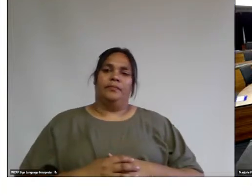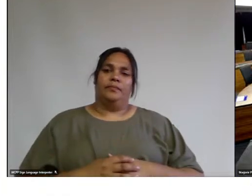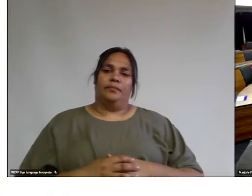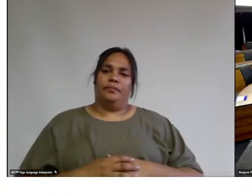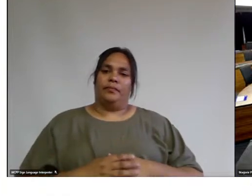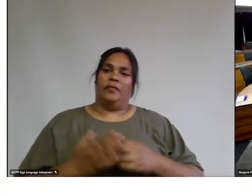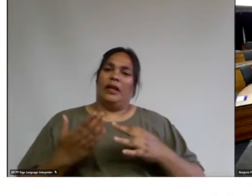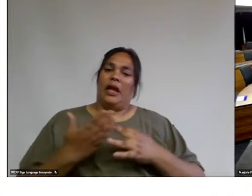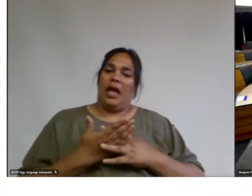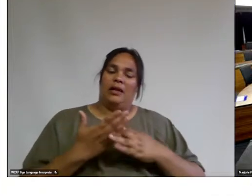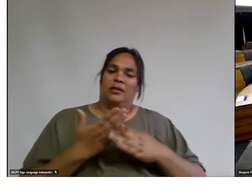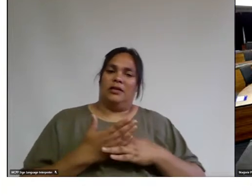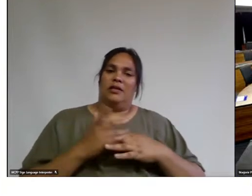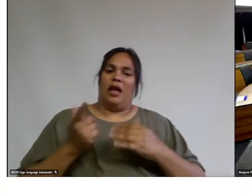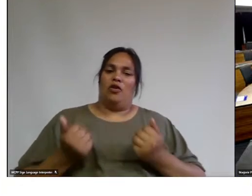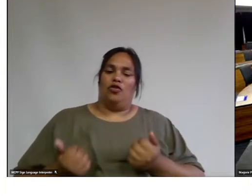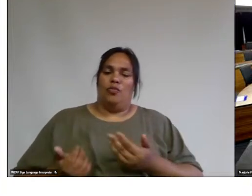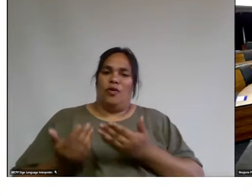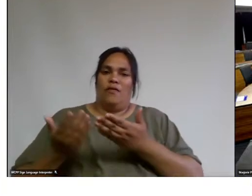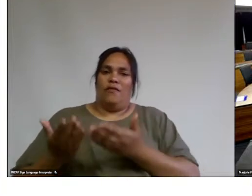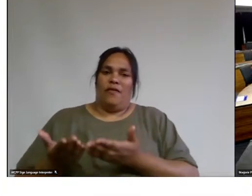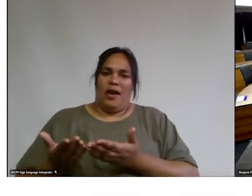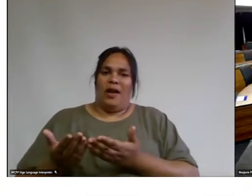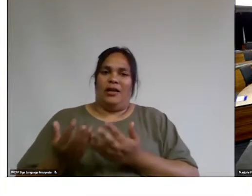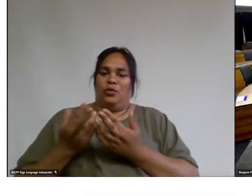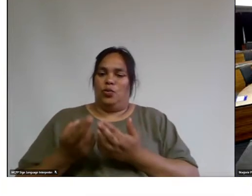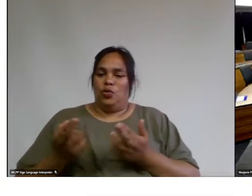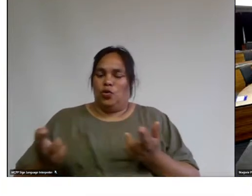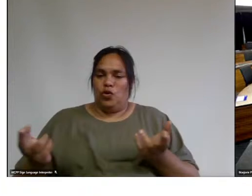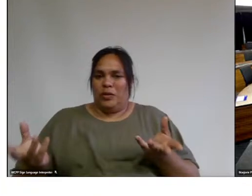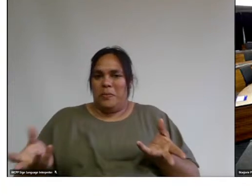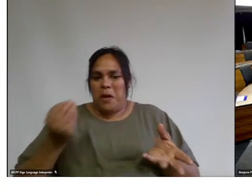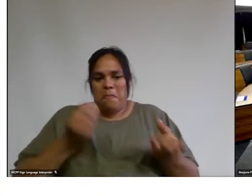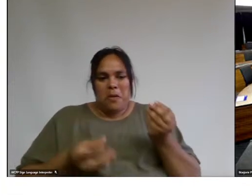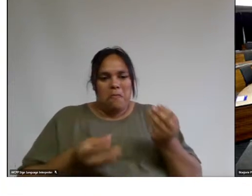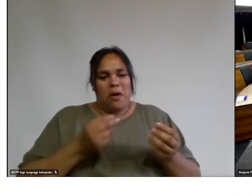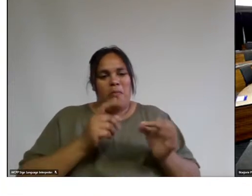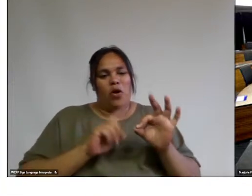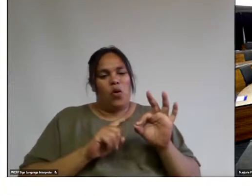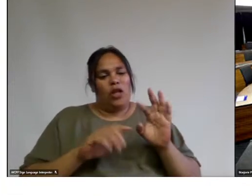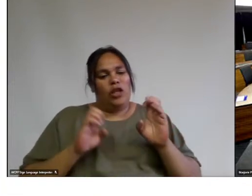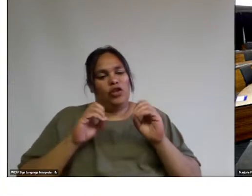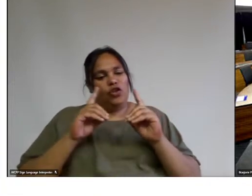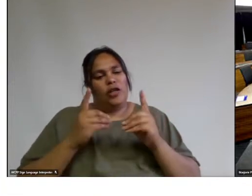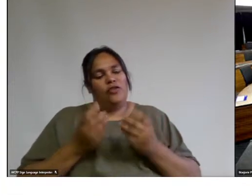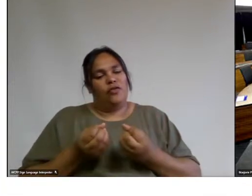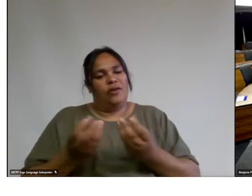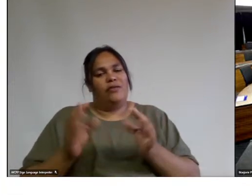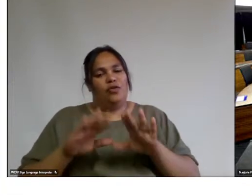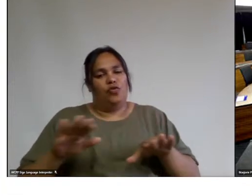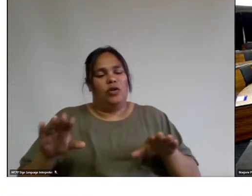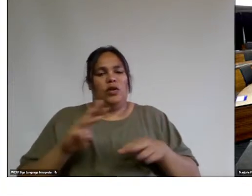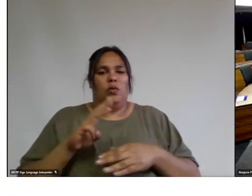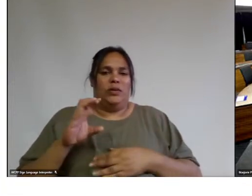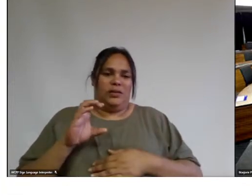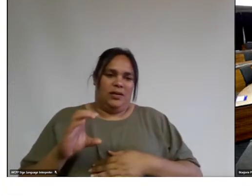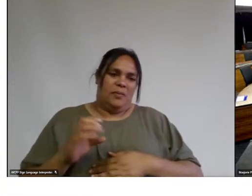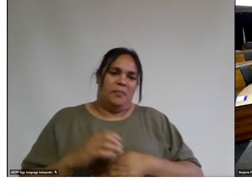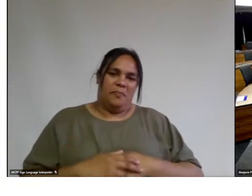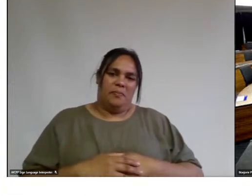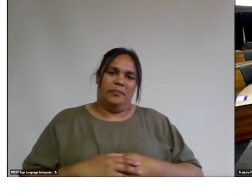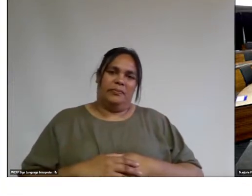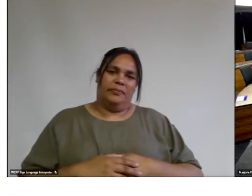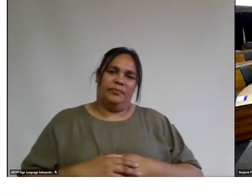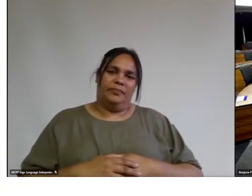access in terms of providing resources and quality education to our children in the Western Cape.